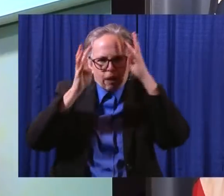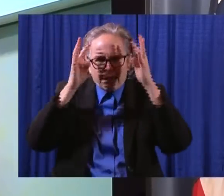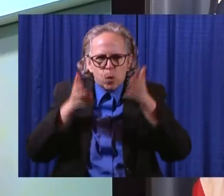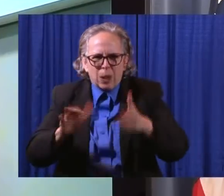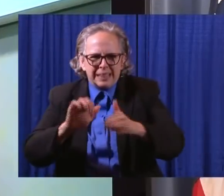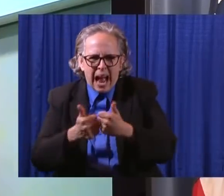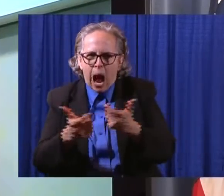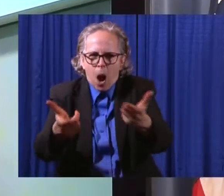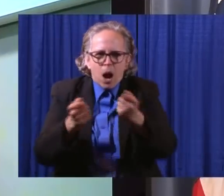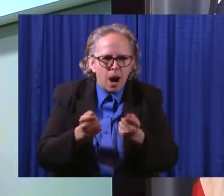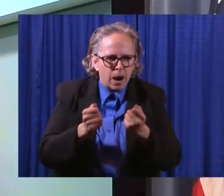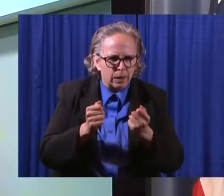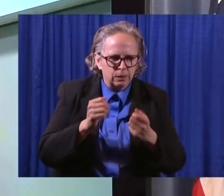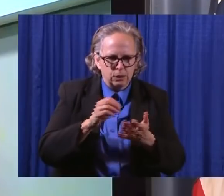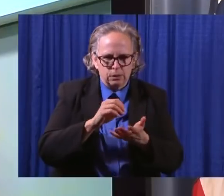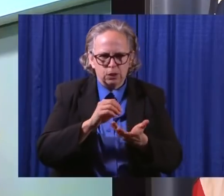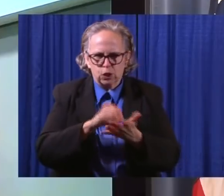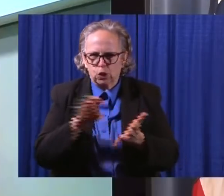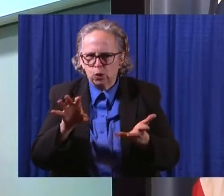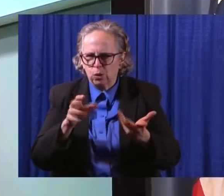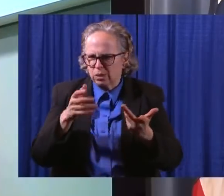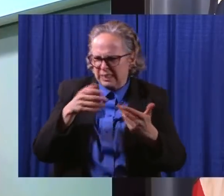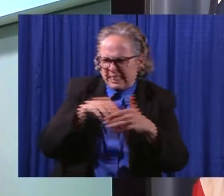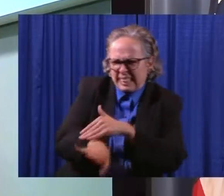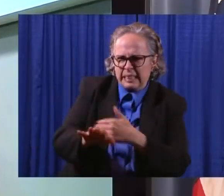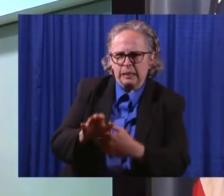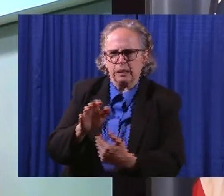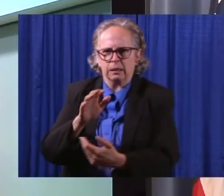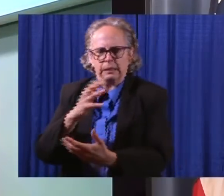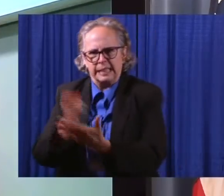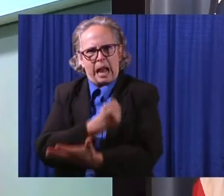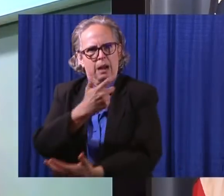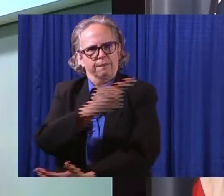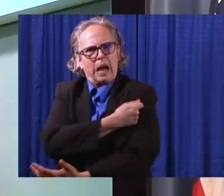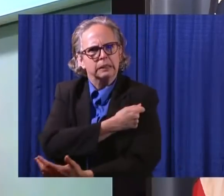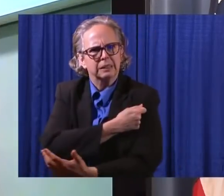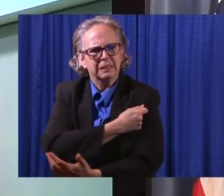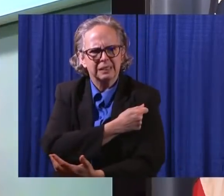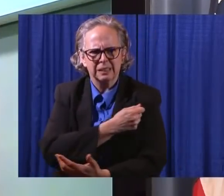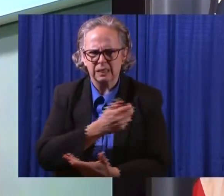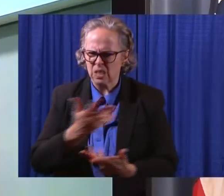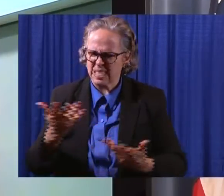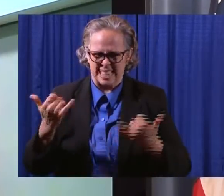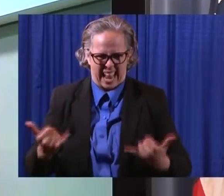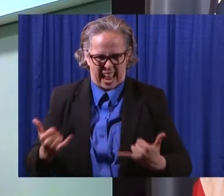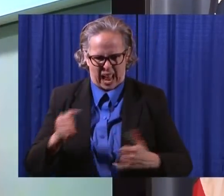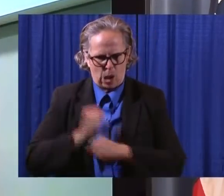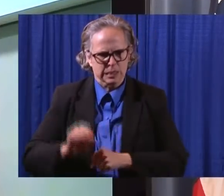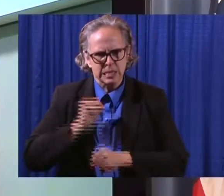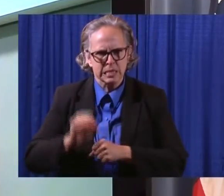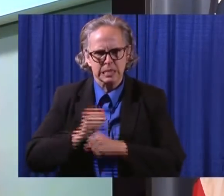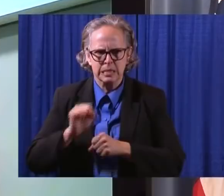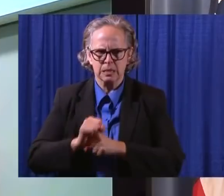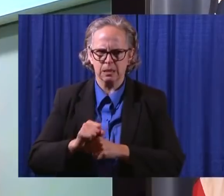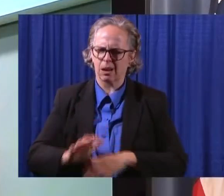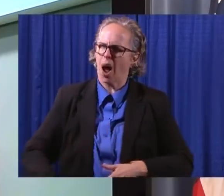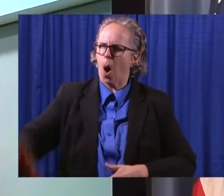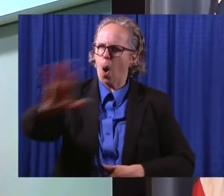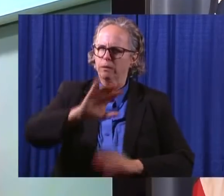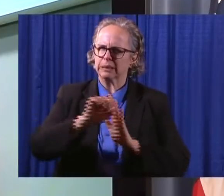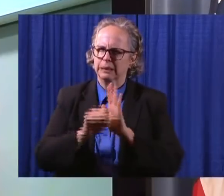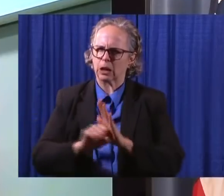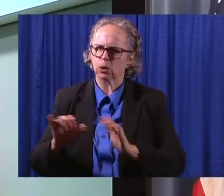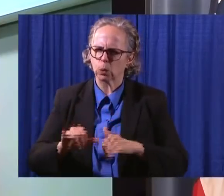important checkups and vaccines. So we're working locally here, and I know in other parts of the state as well, to work with several